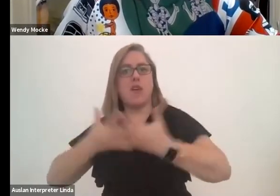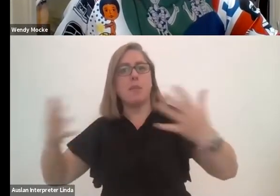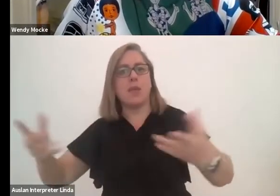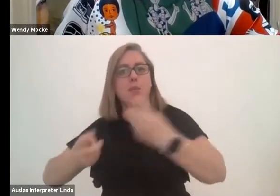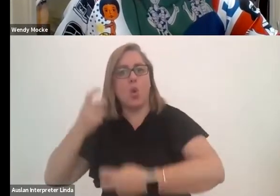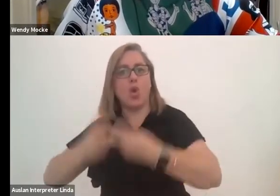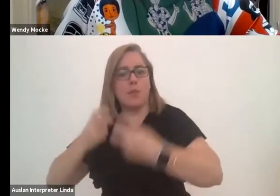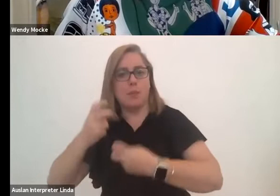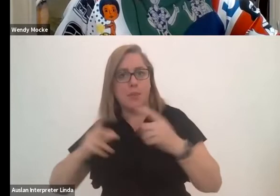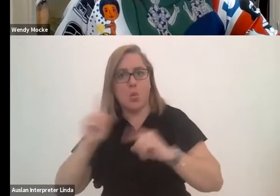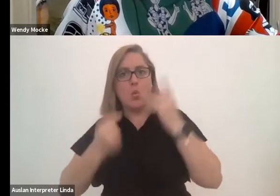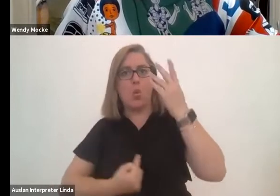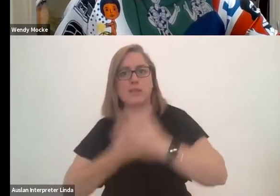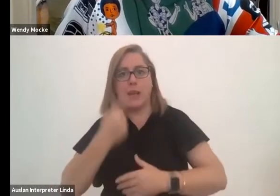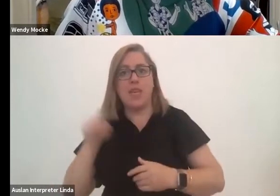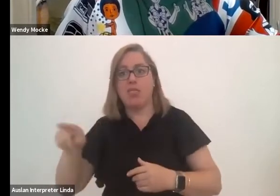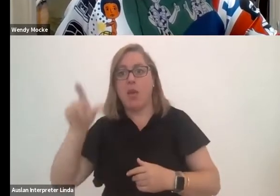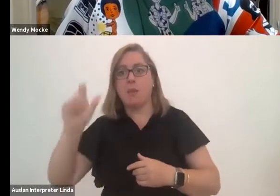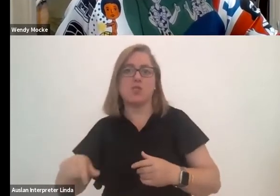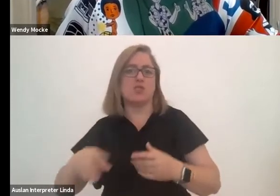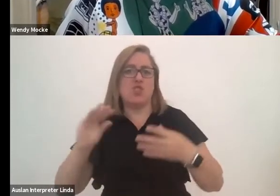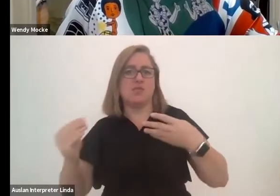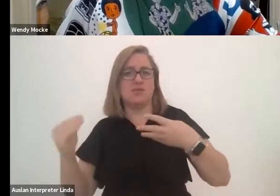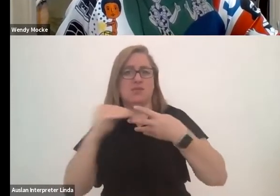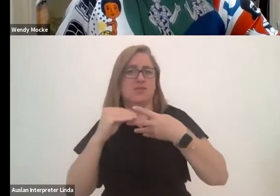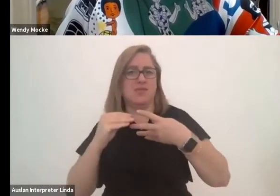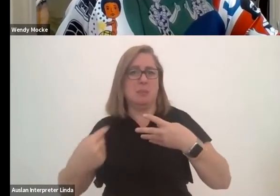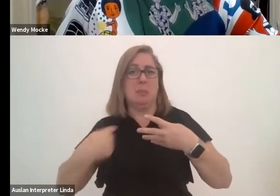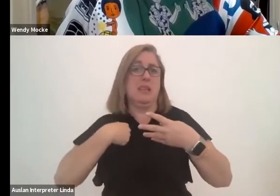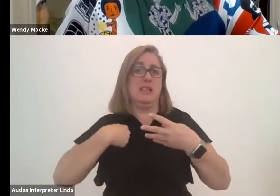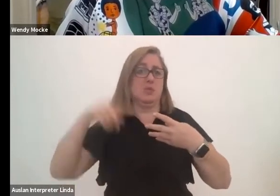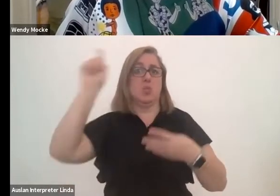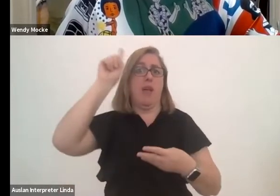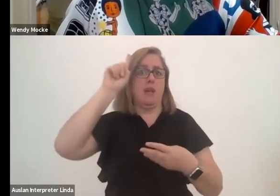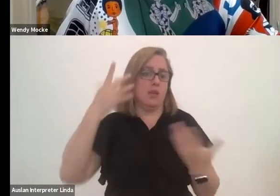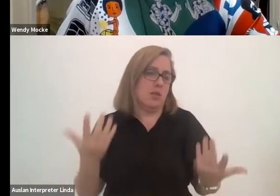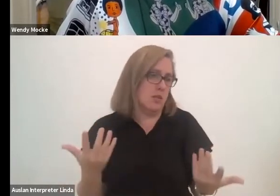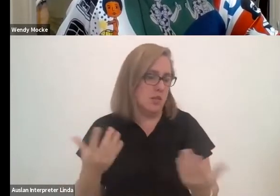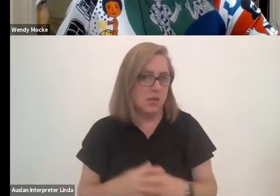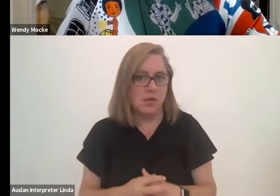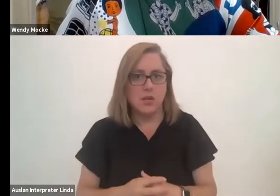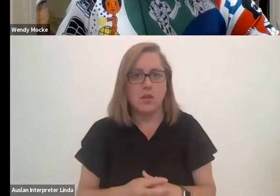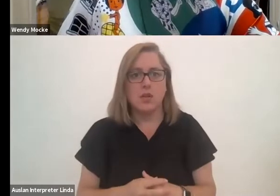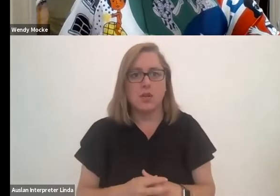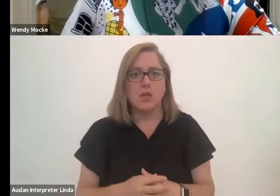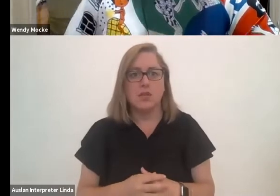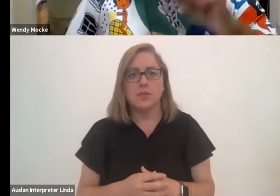been slotted into this week's agenda. So yeah, I think that's helped.